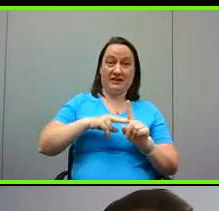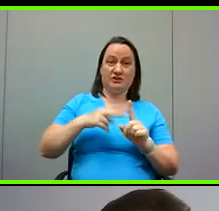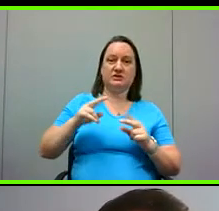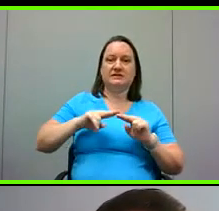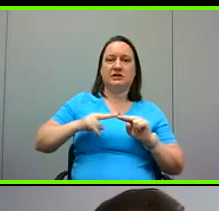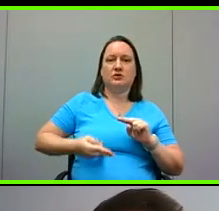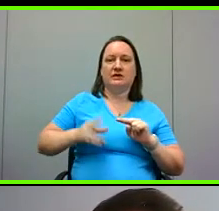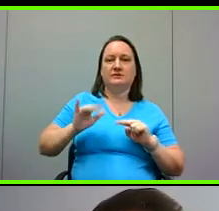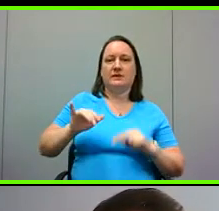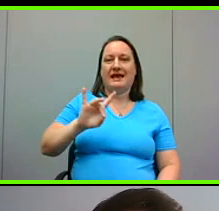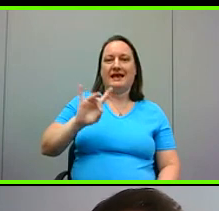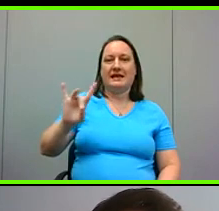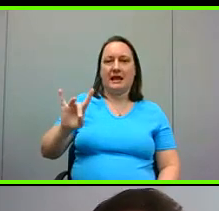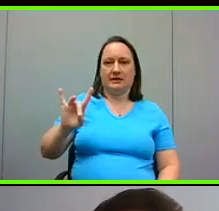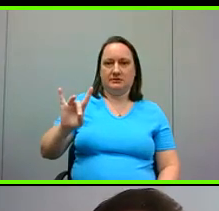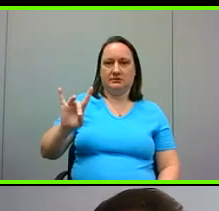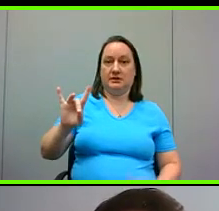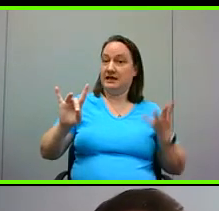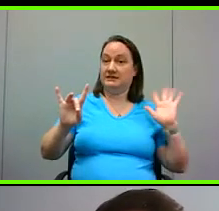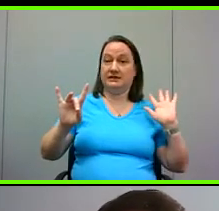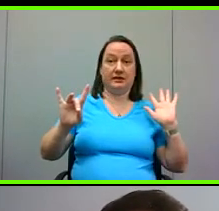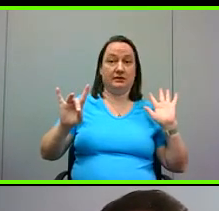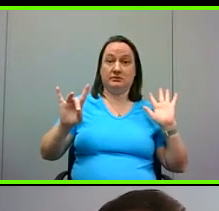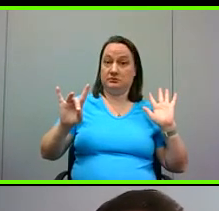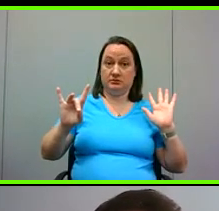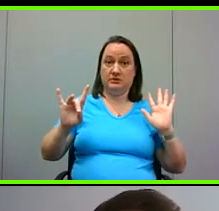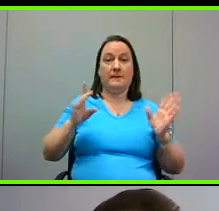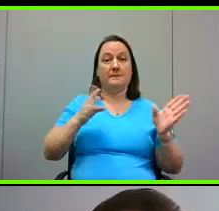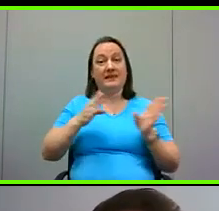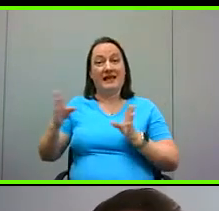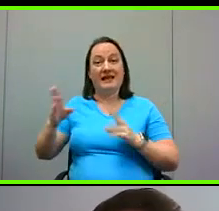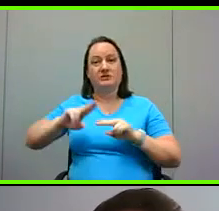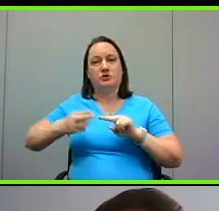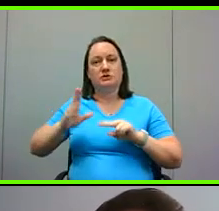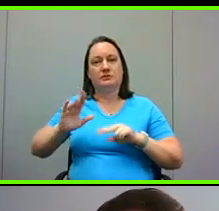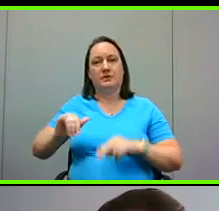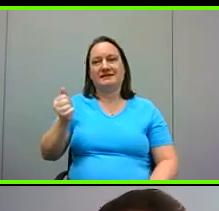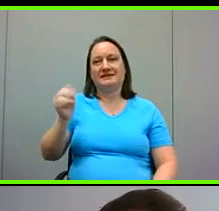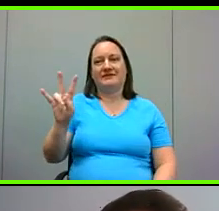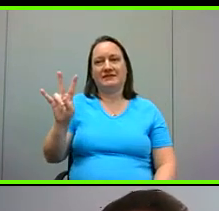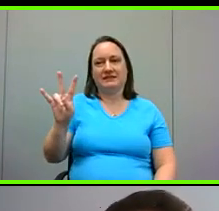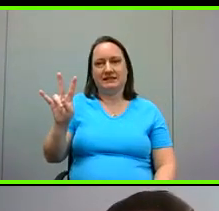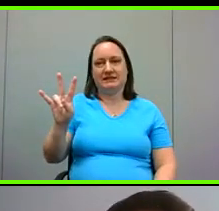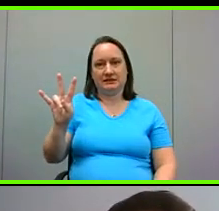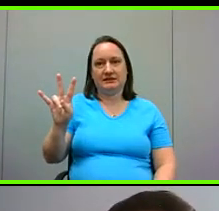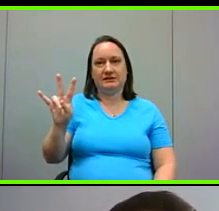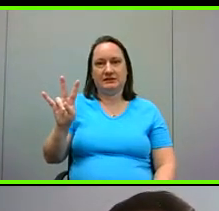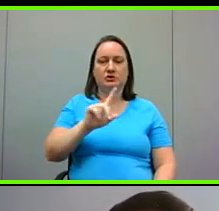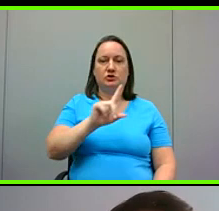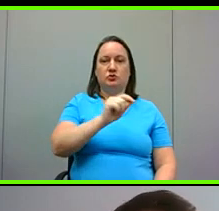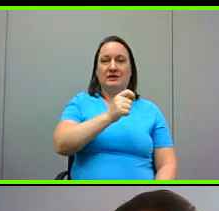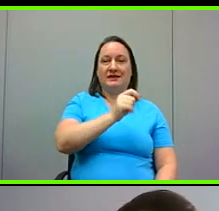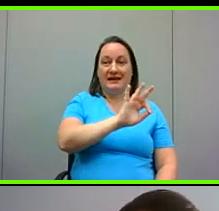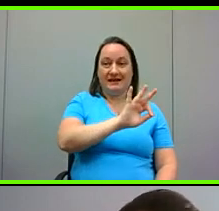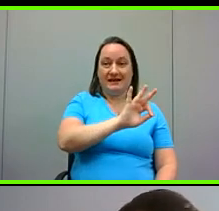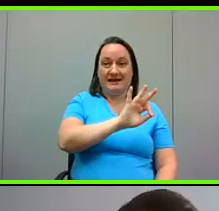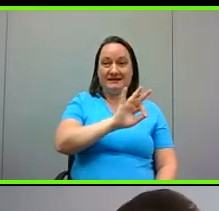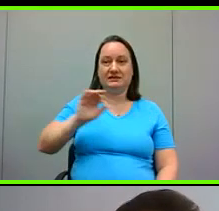Our plans have only decreased by 17 from 2019, same week